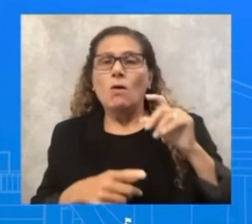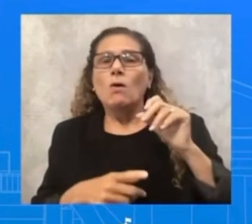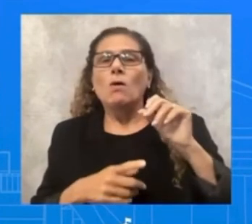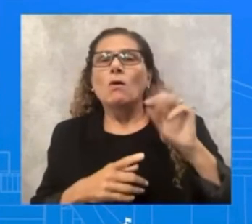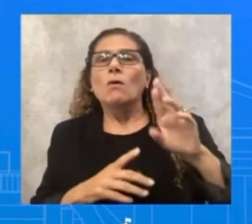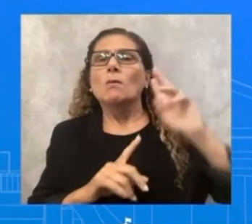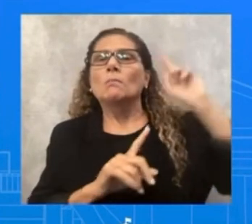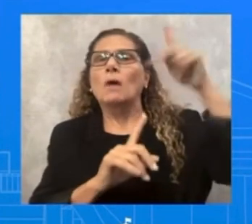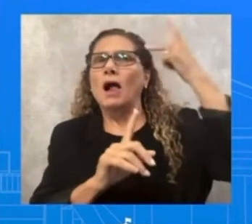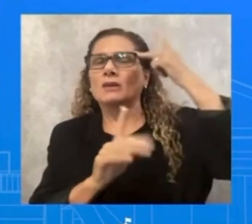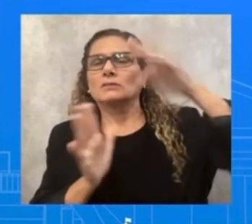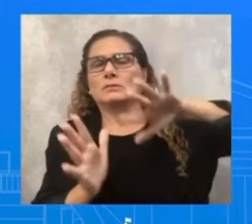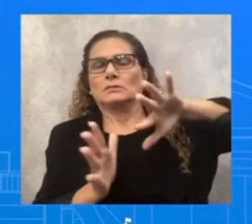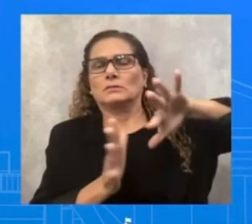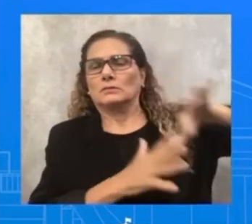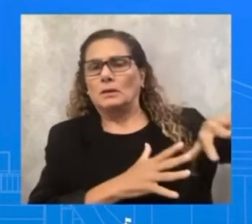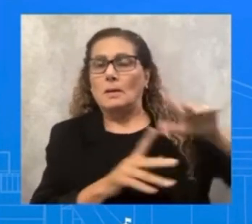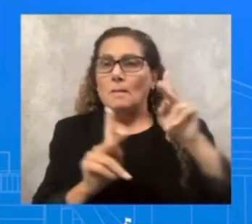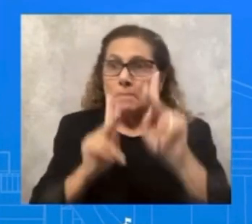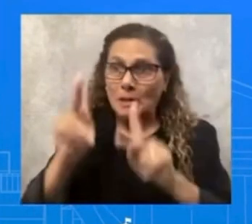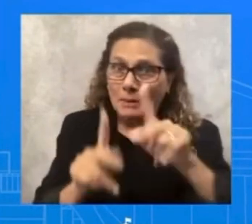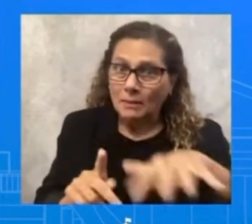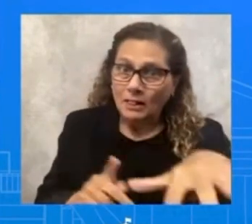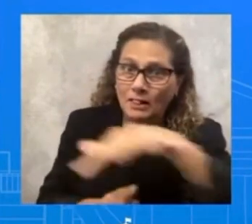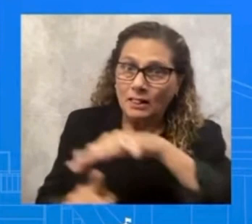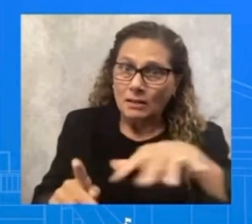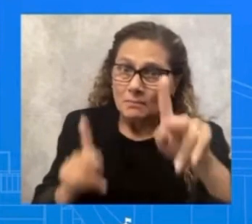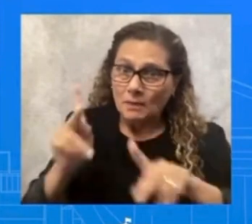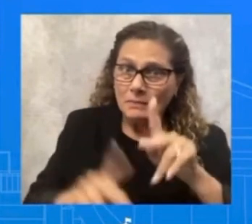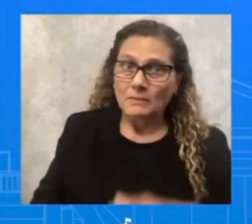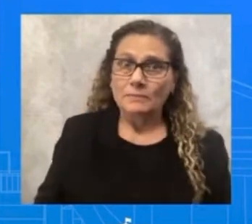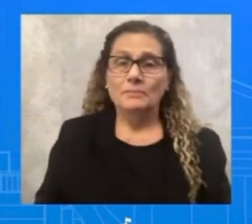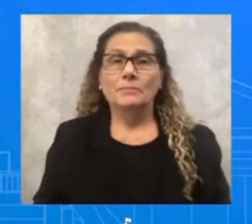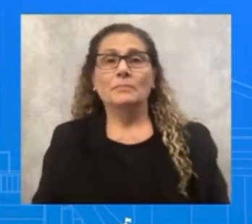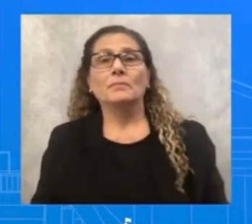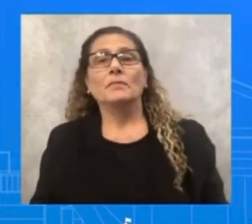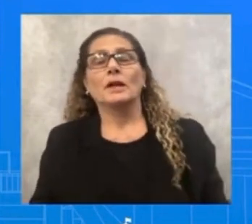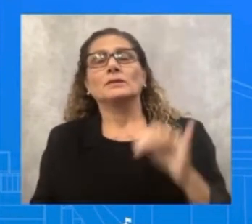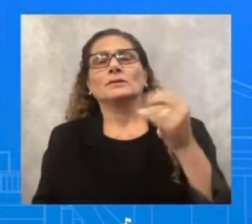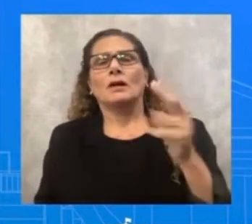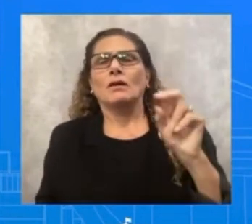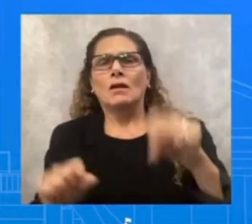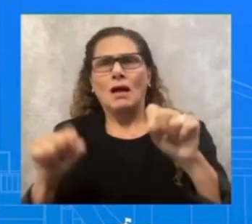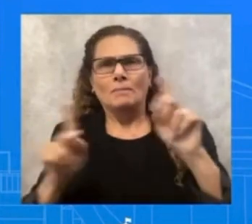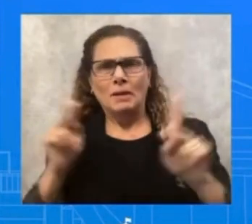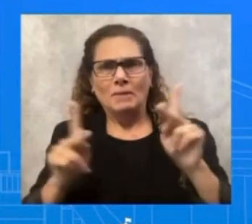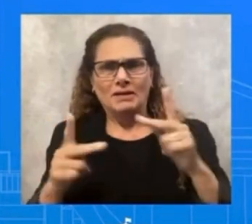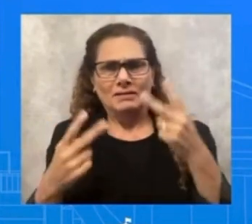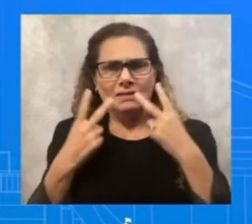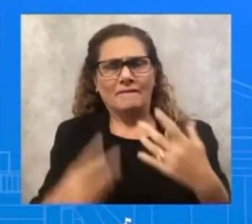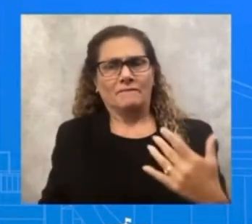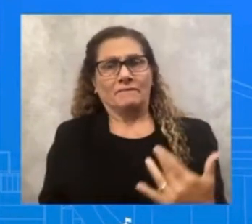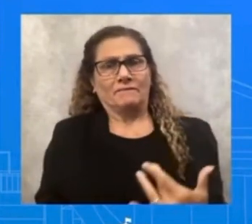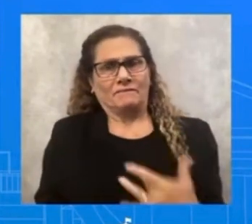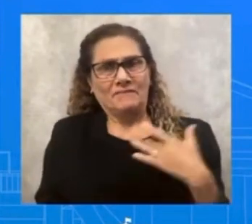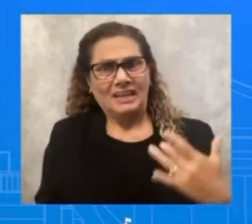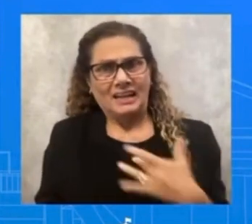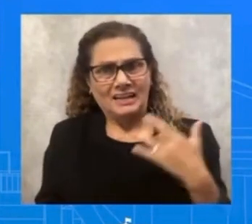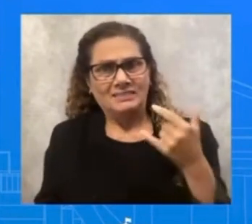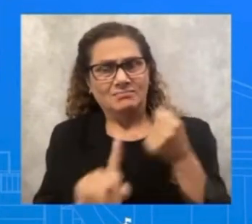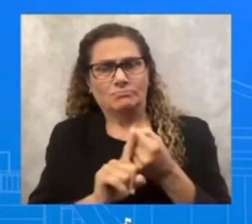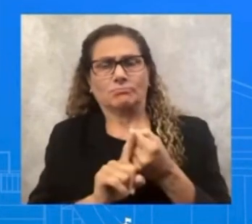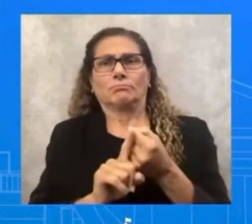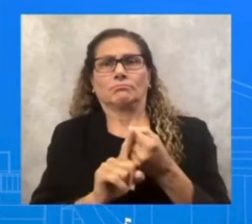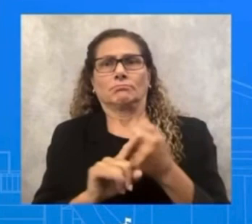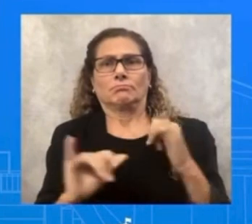think the public not only gets it, I think they're feeling it. If you're experiencing